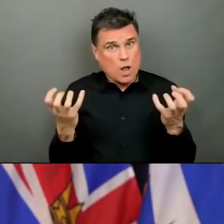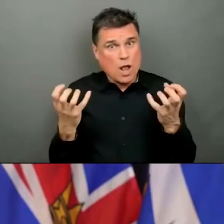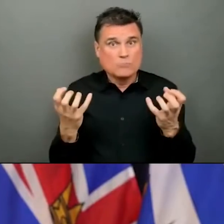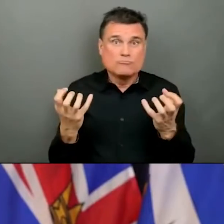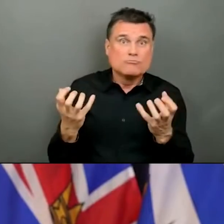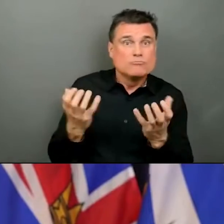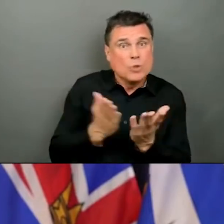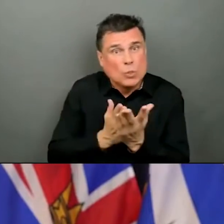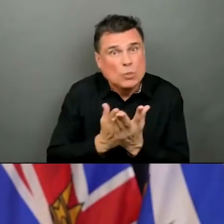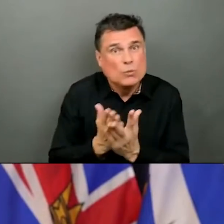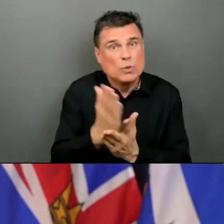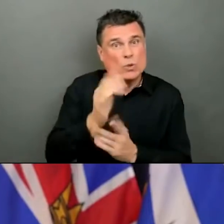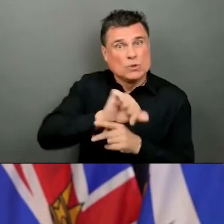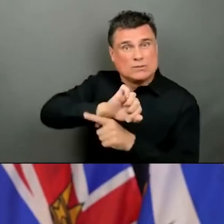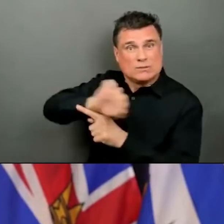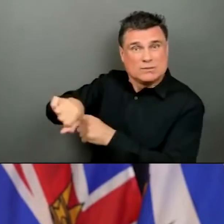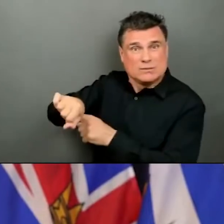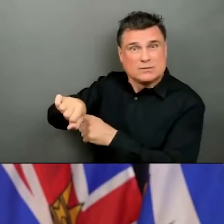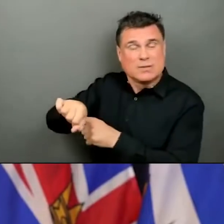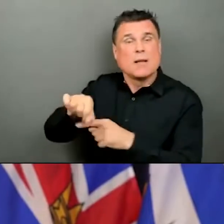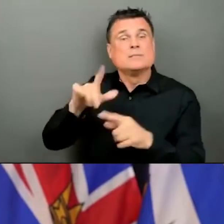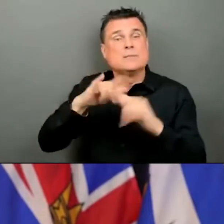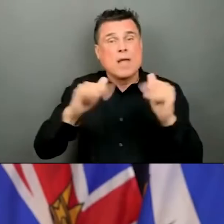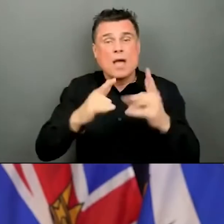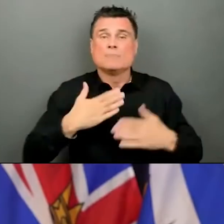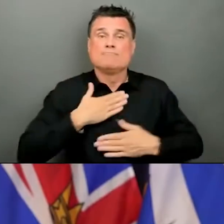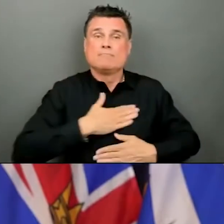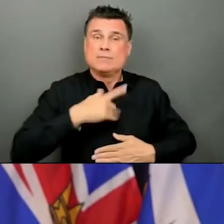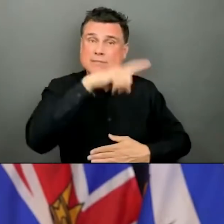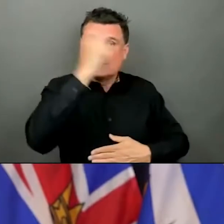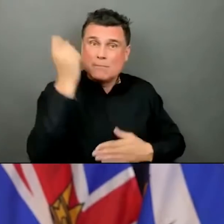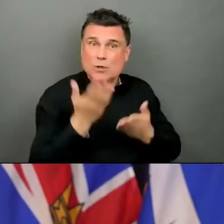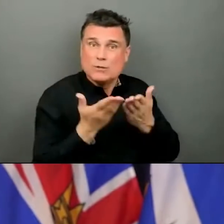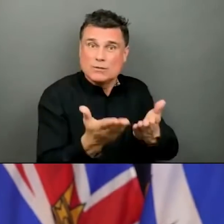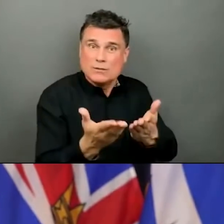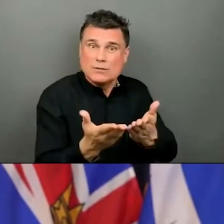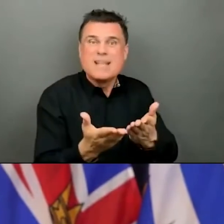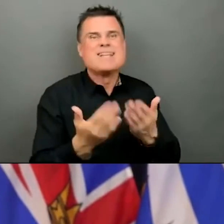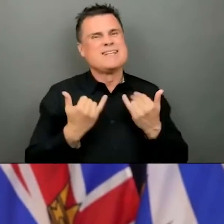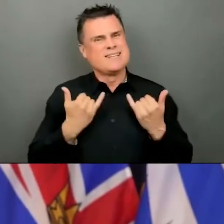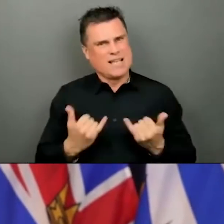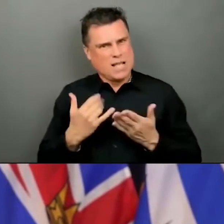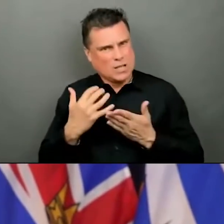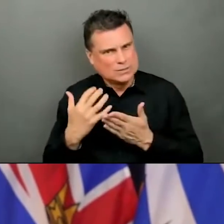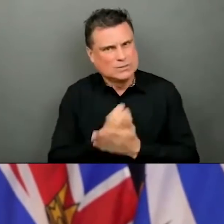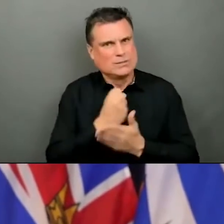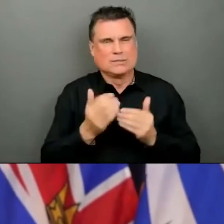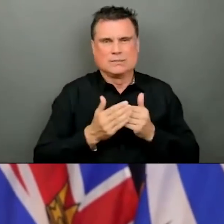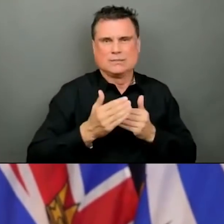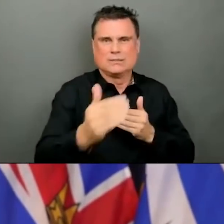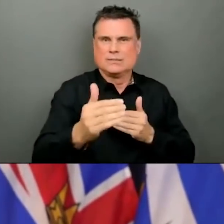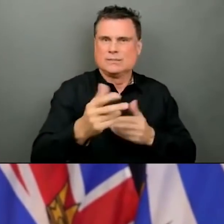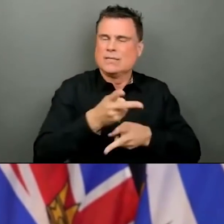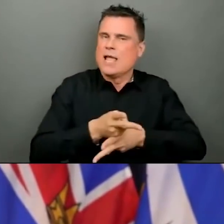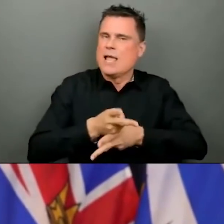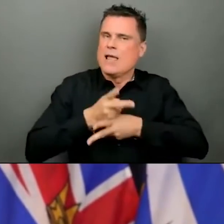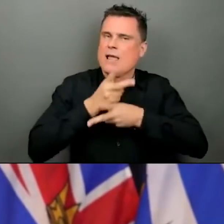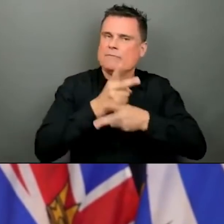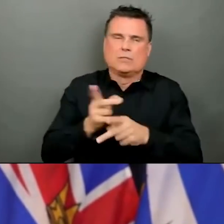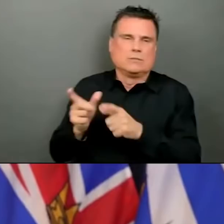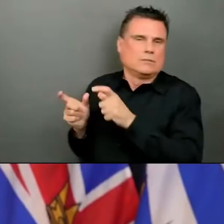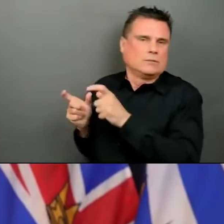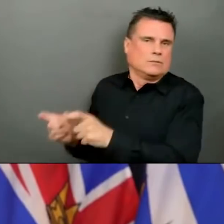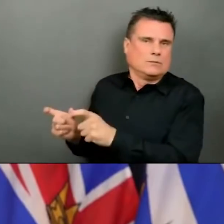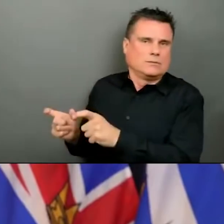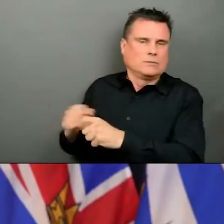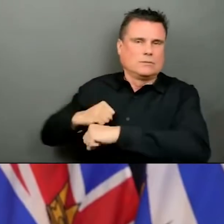do that if we lose sight of the objectives ahead of us. So when it comes to travel, Dr. Henry has been saying for months and months